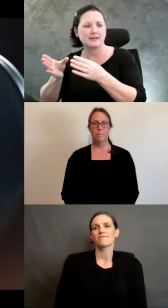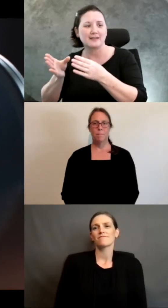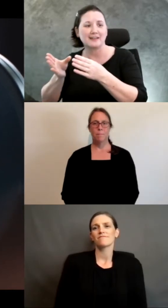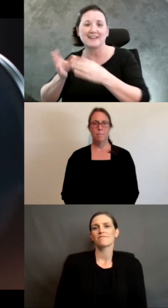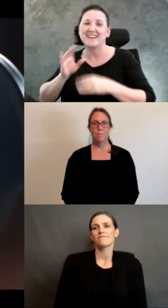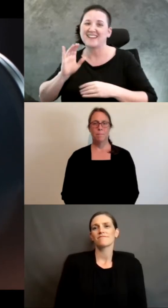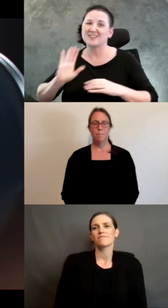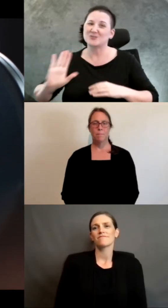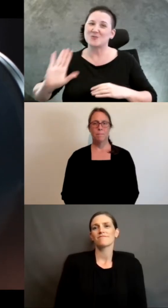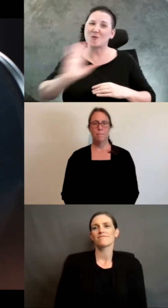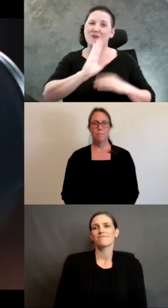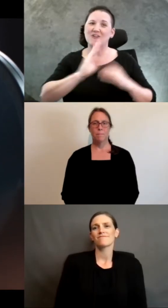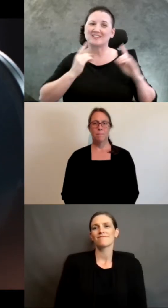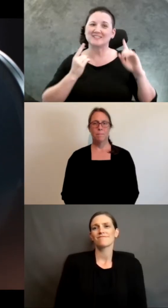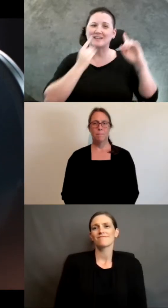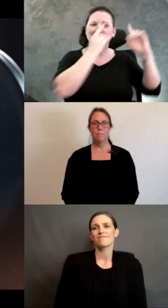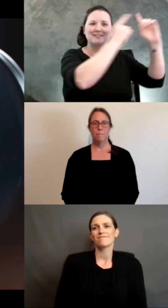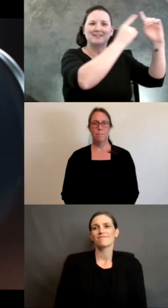It's your